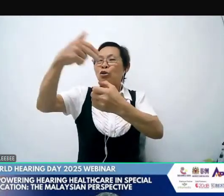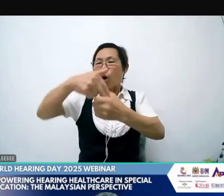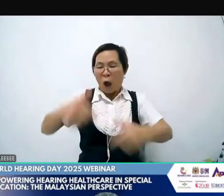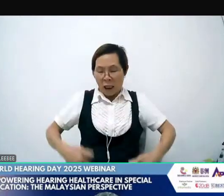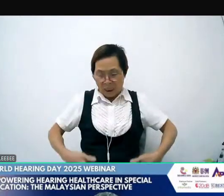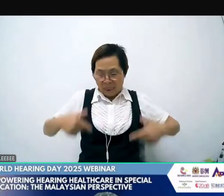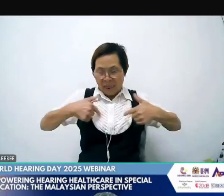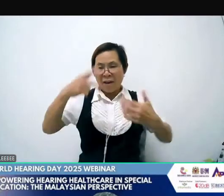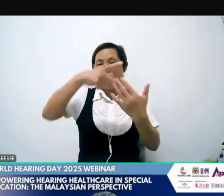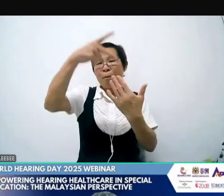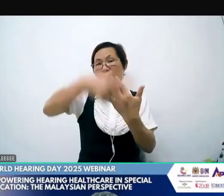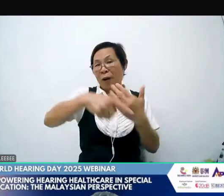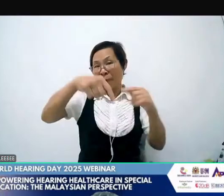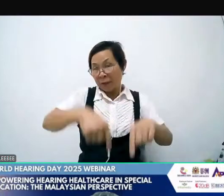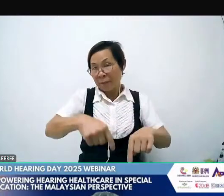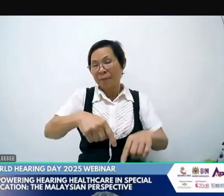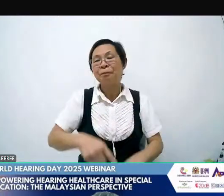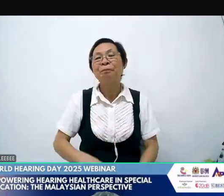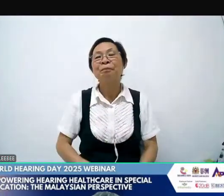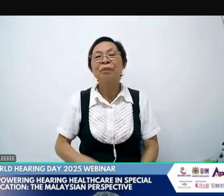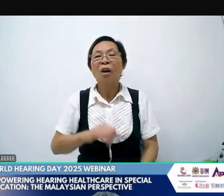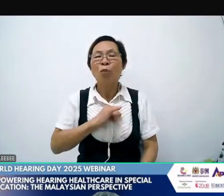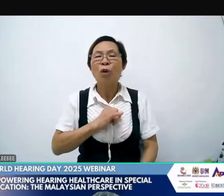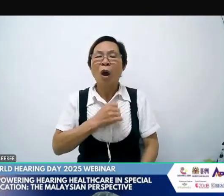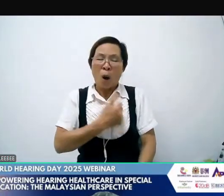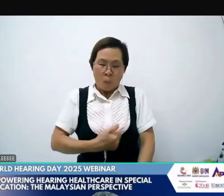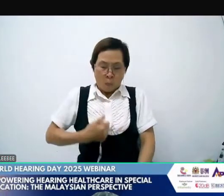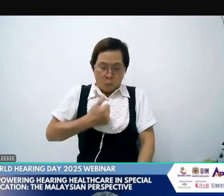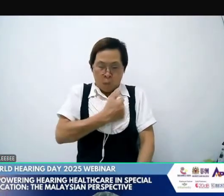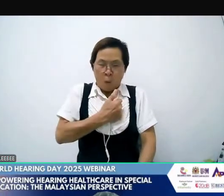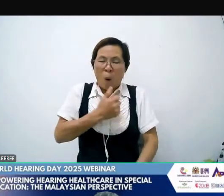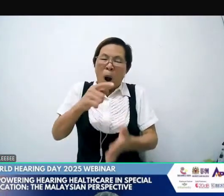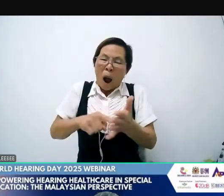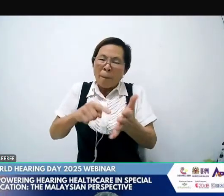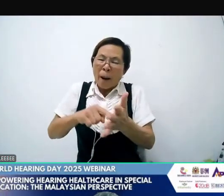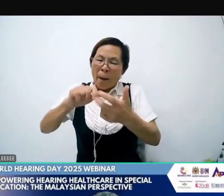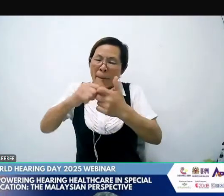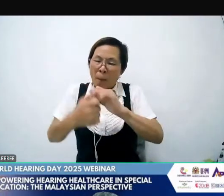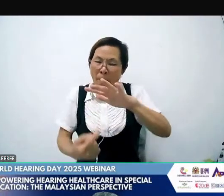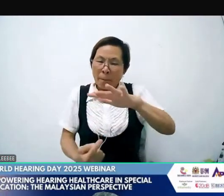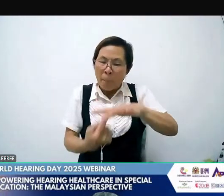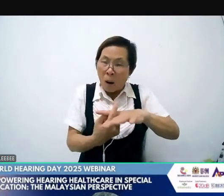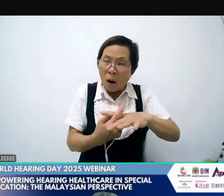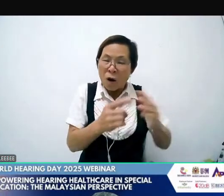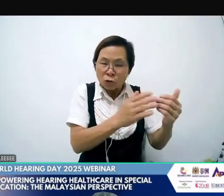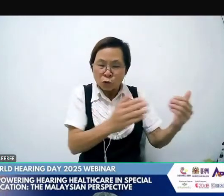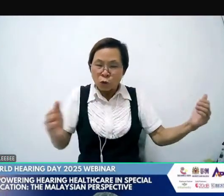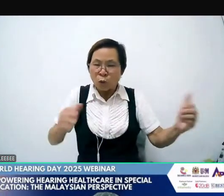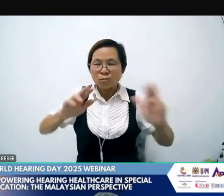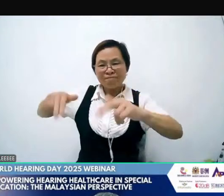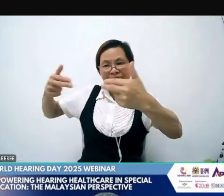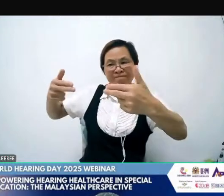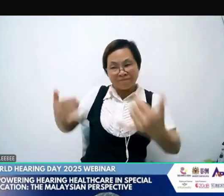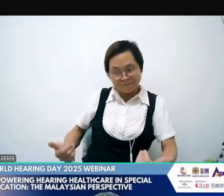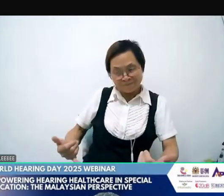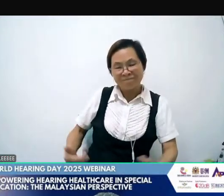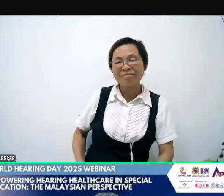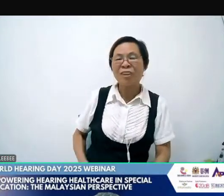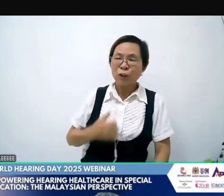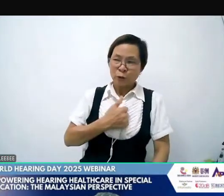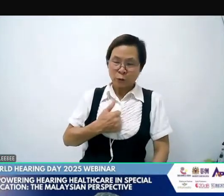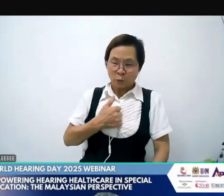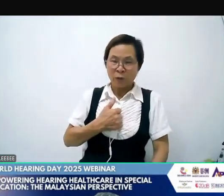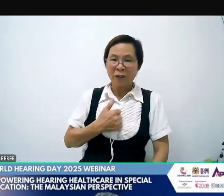event. We would also like to apologize for any issues that might have popped up throughout our webinar today. Our